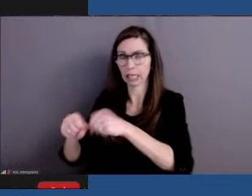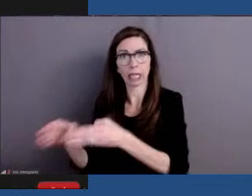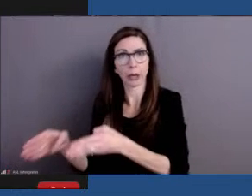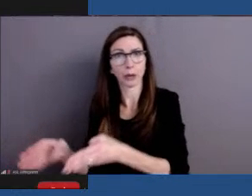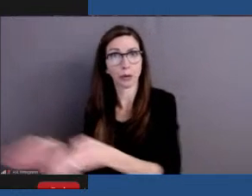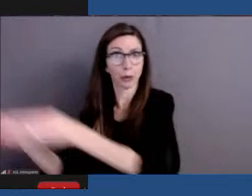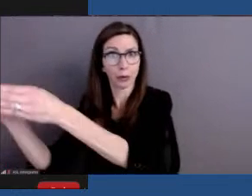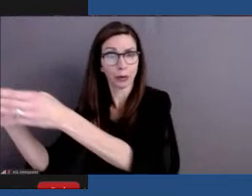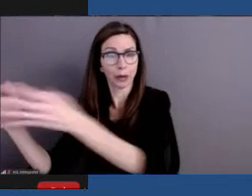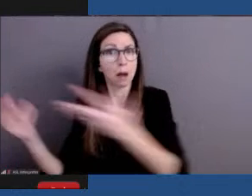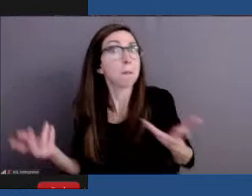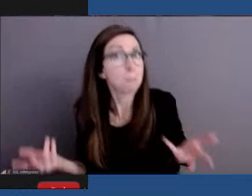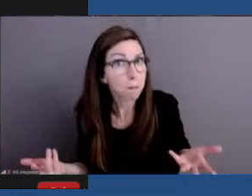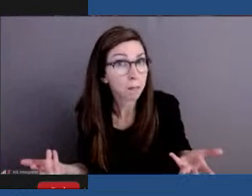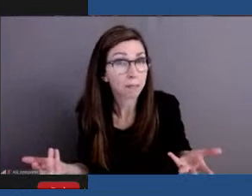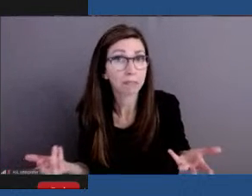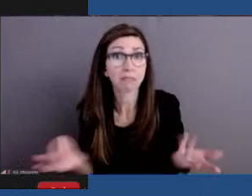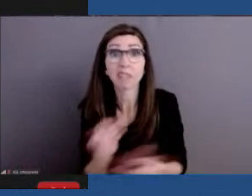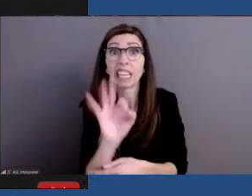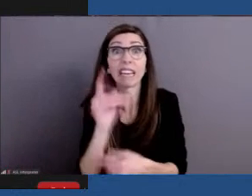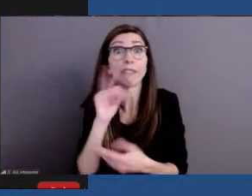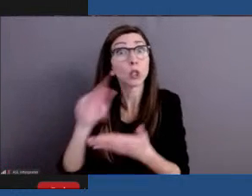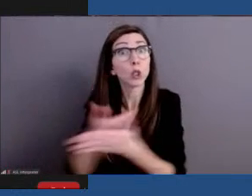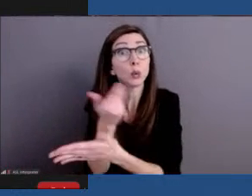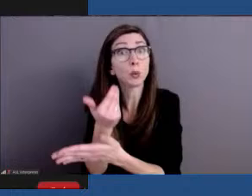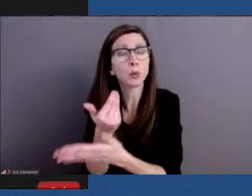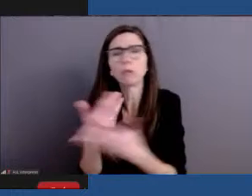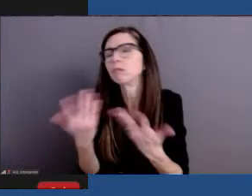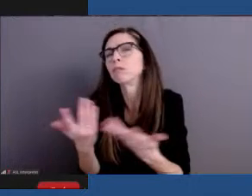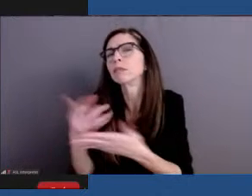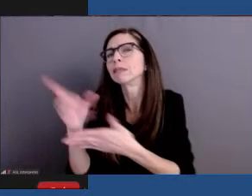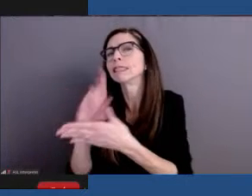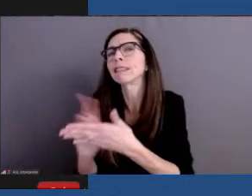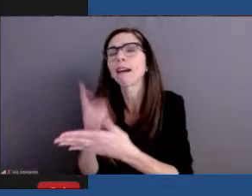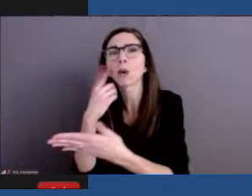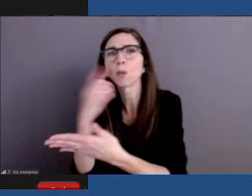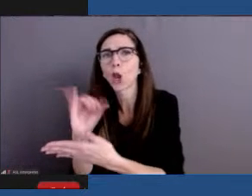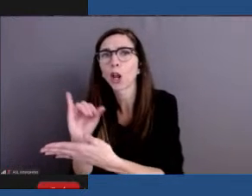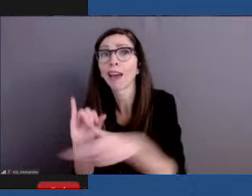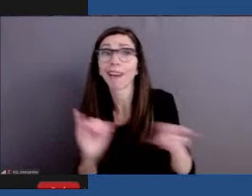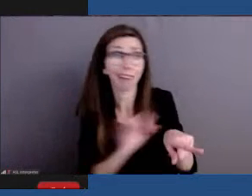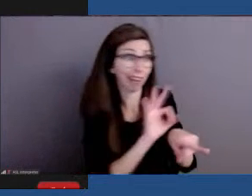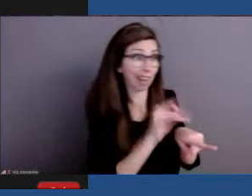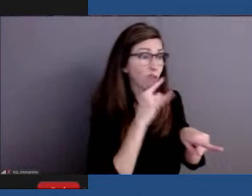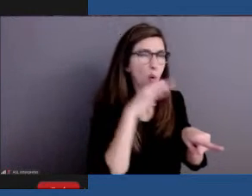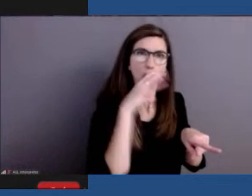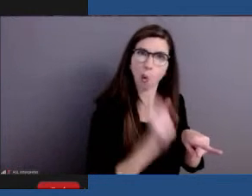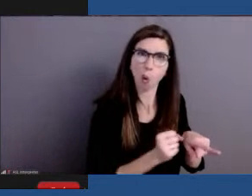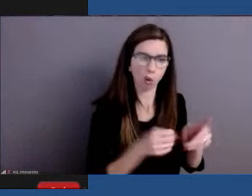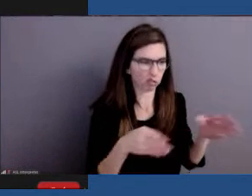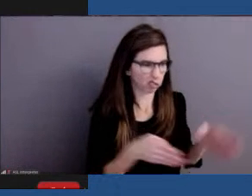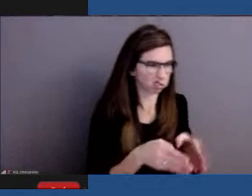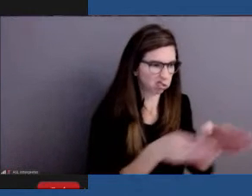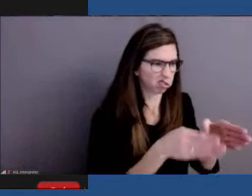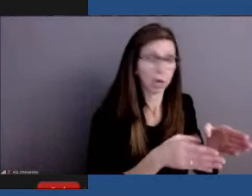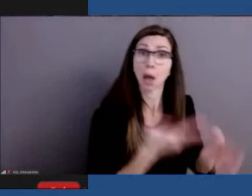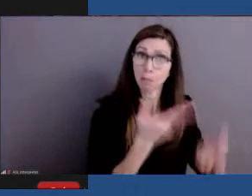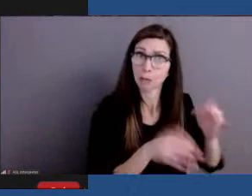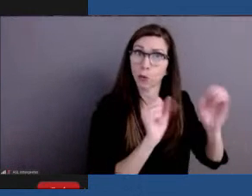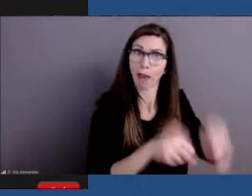areas, and how do we make cycling facilities fit into a space that they weren't designed for previously. And